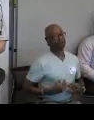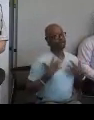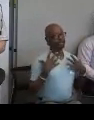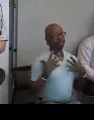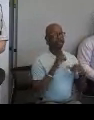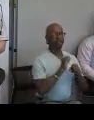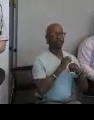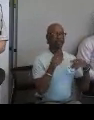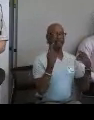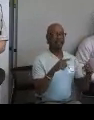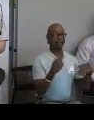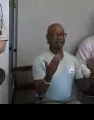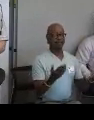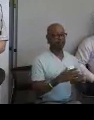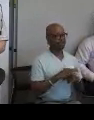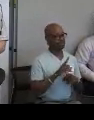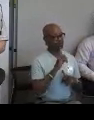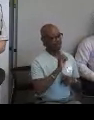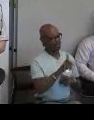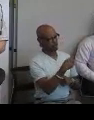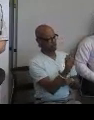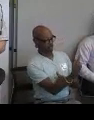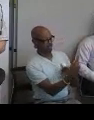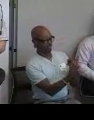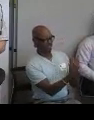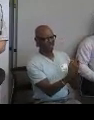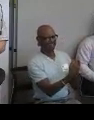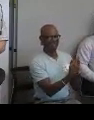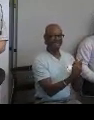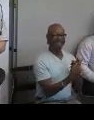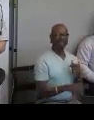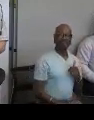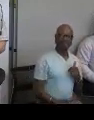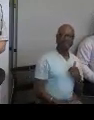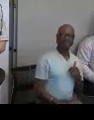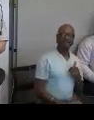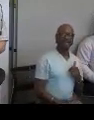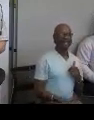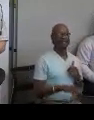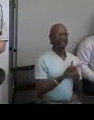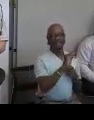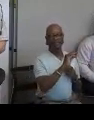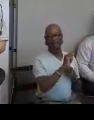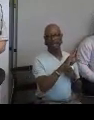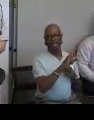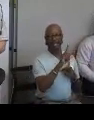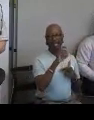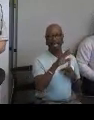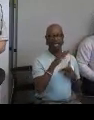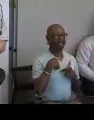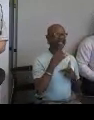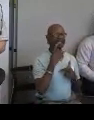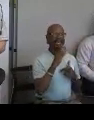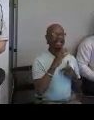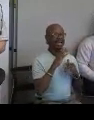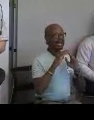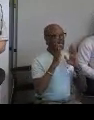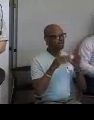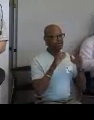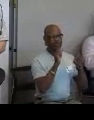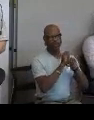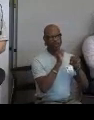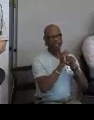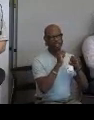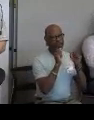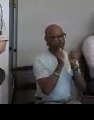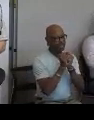here, and this is just one of the many fires that Mad Lab and the LightHouse has lit. So thank you, and we'll probably take